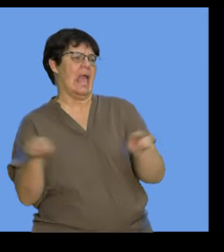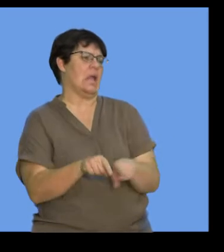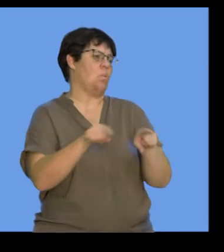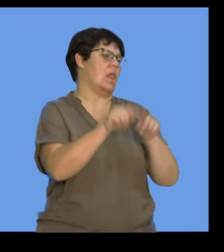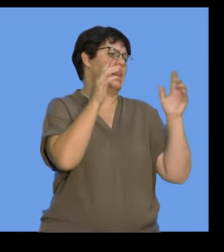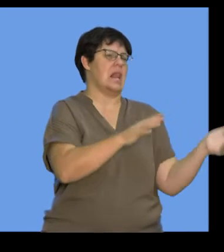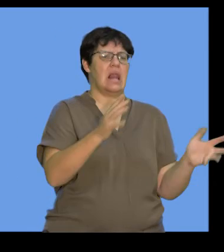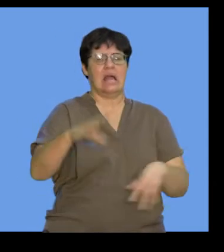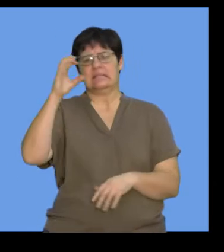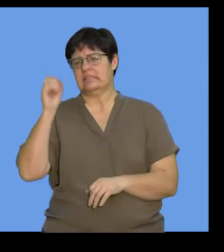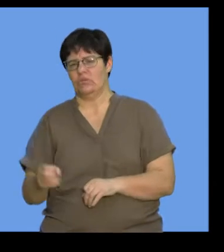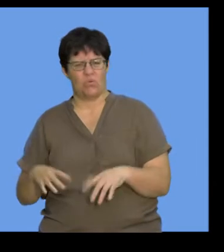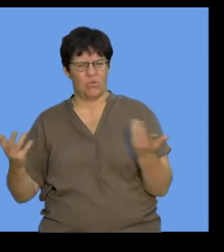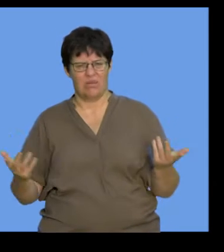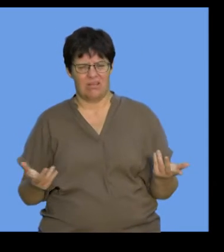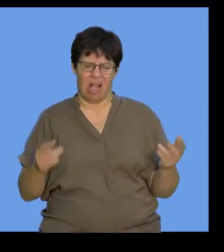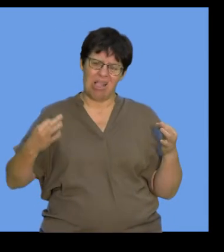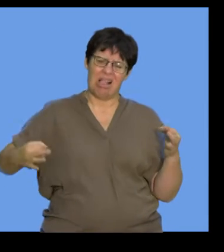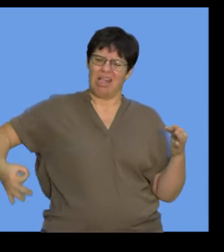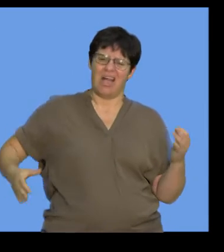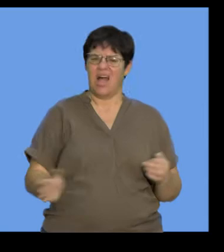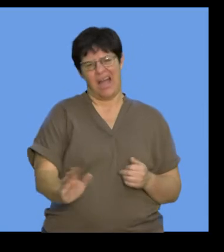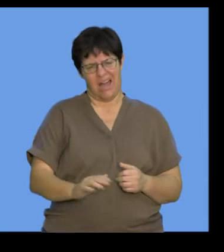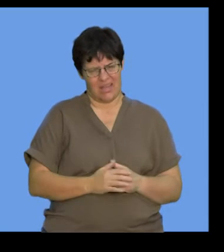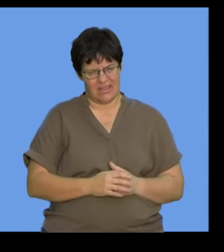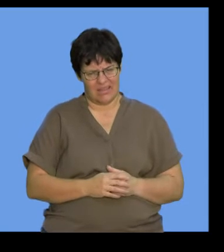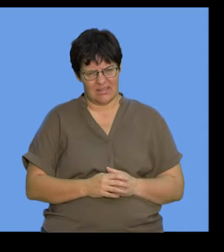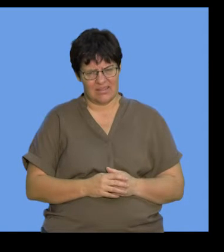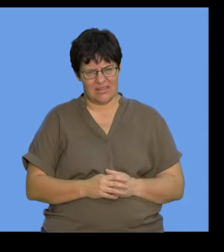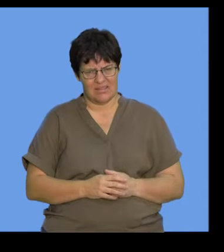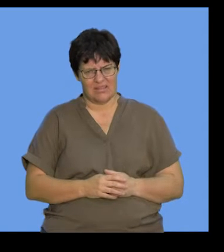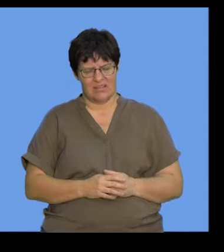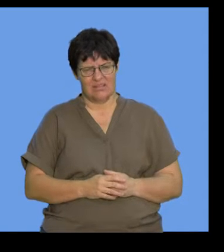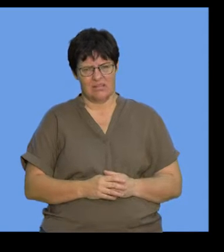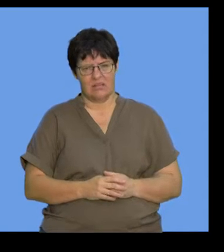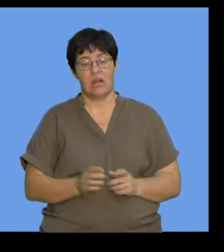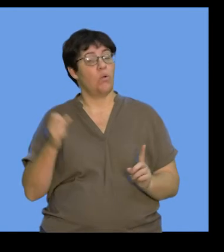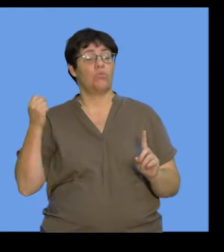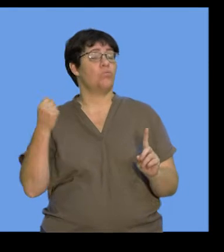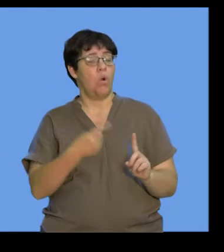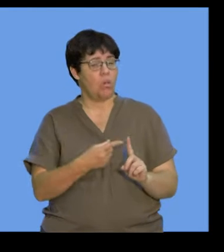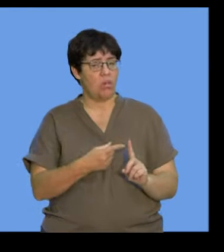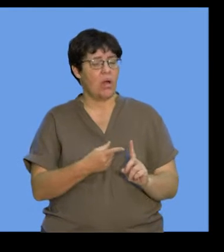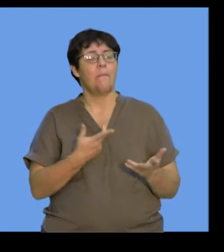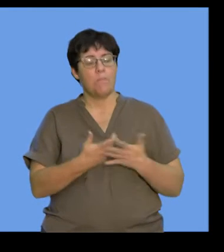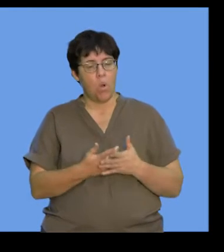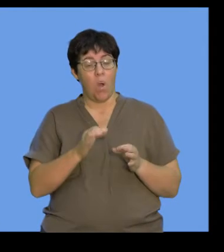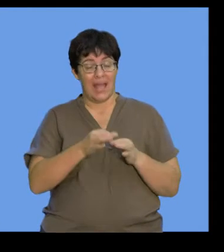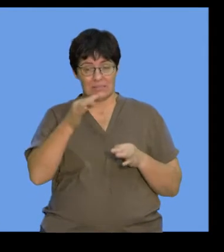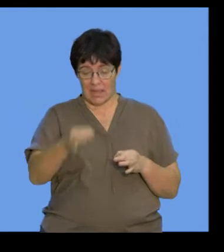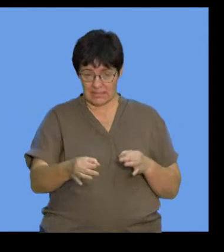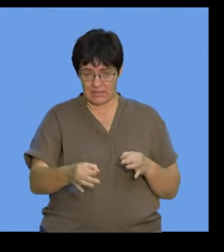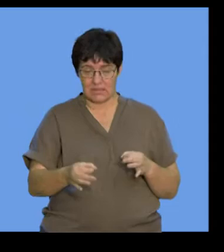equal to and make it equal to 0 and then thinking you are then solving for x. No, the goal is just